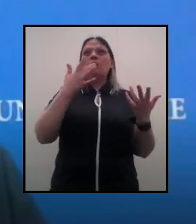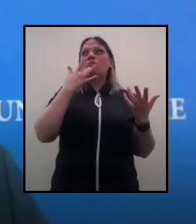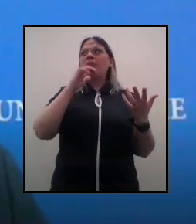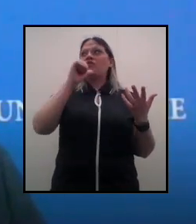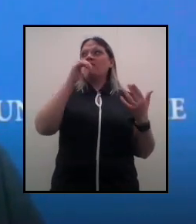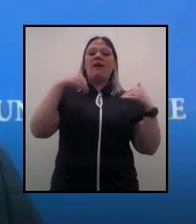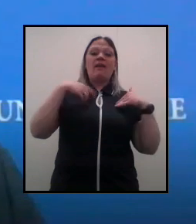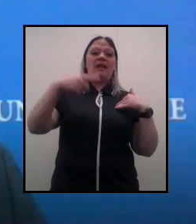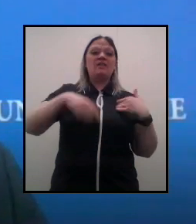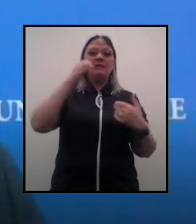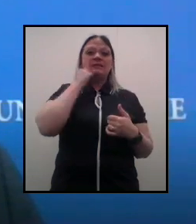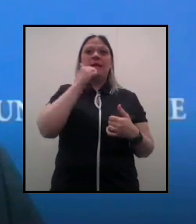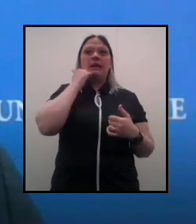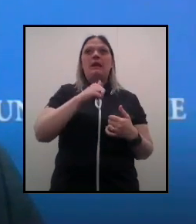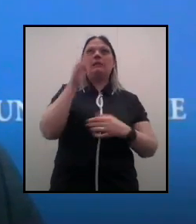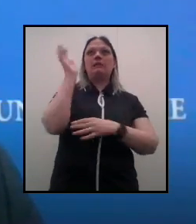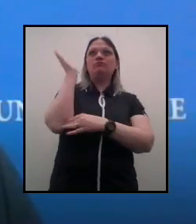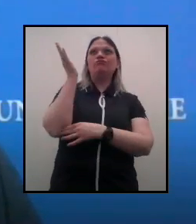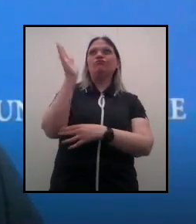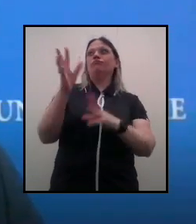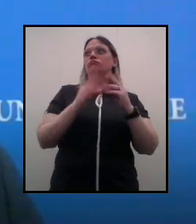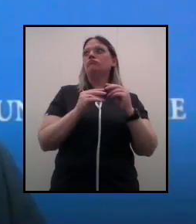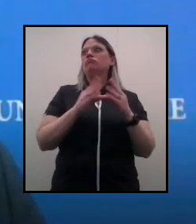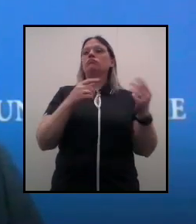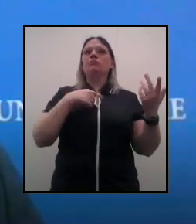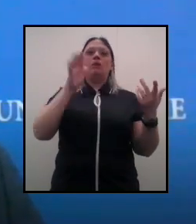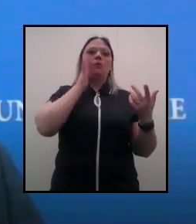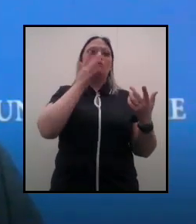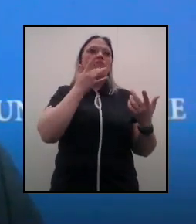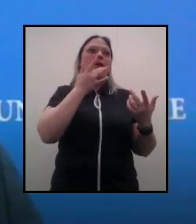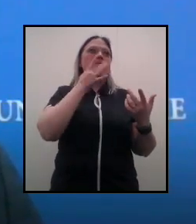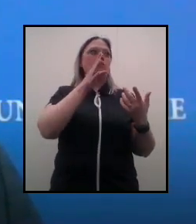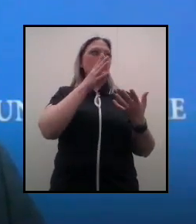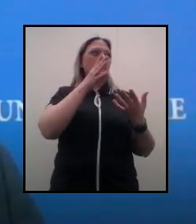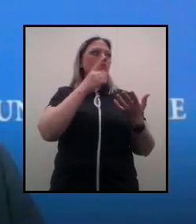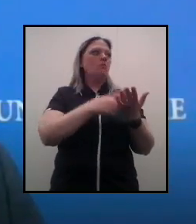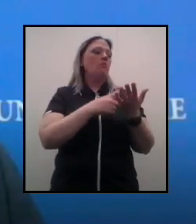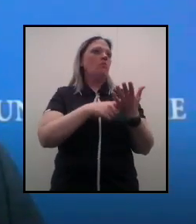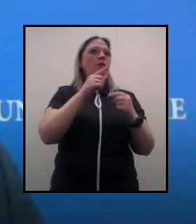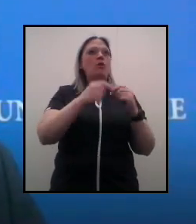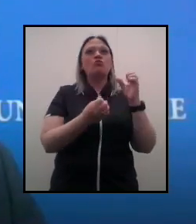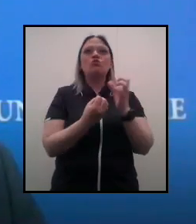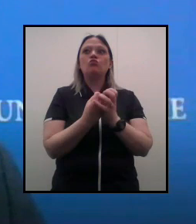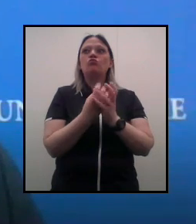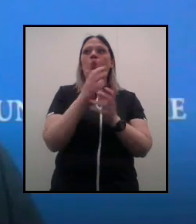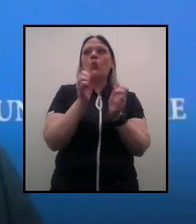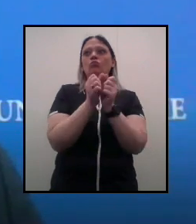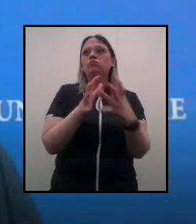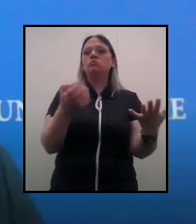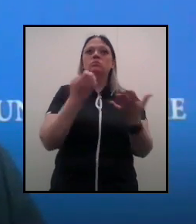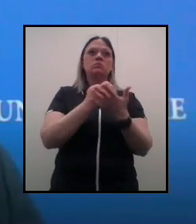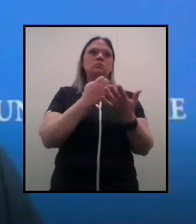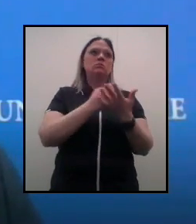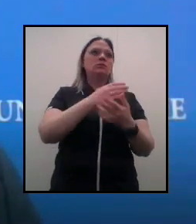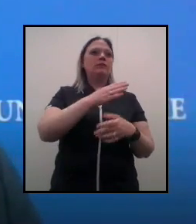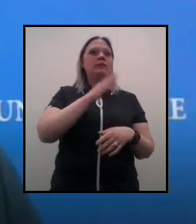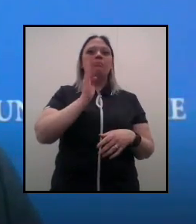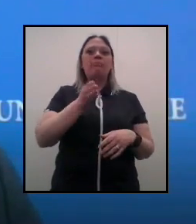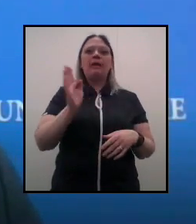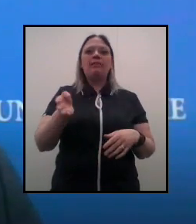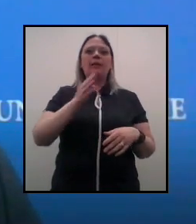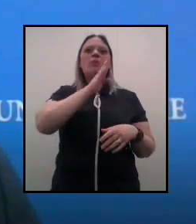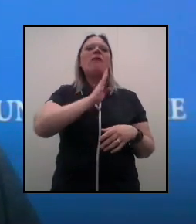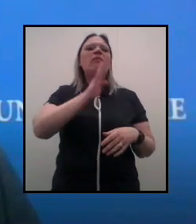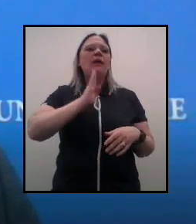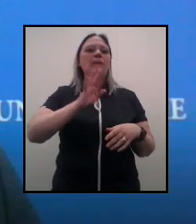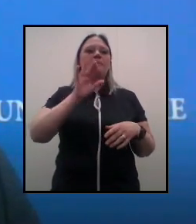press conferences. I'd rather be talking about growing our economy, the projects we're working at Bethlehem Steel site, and now the new one